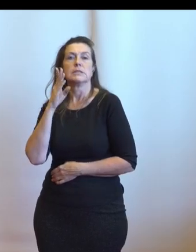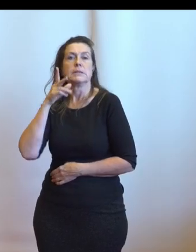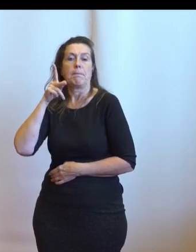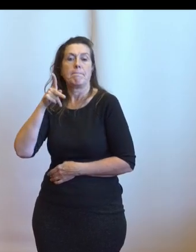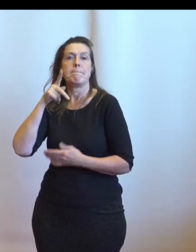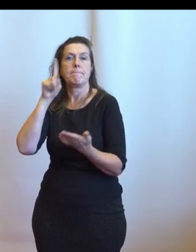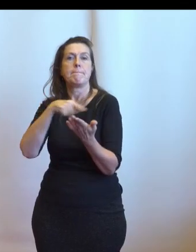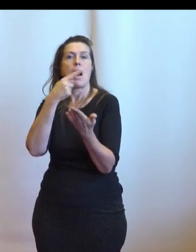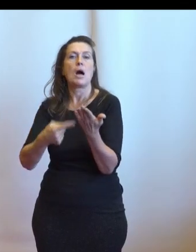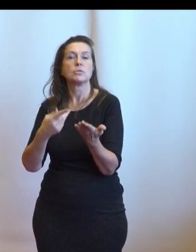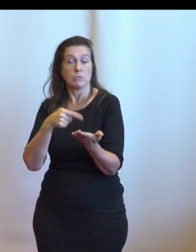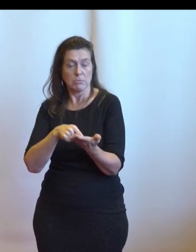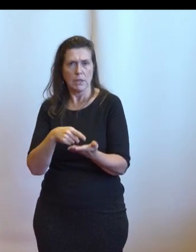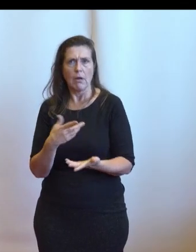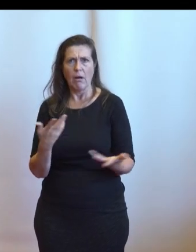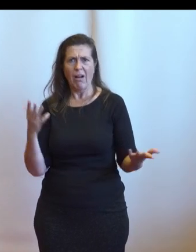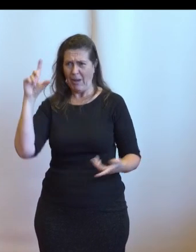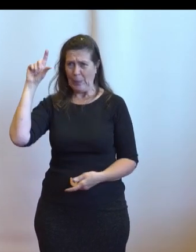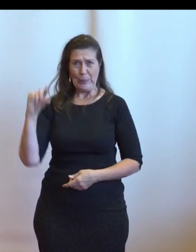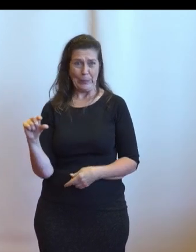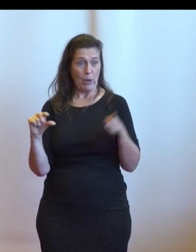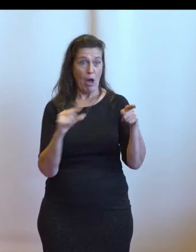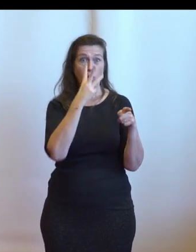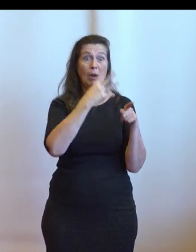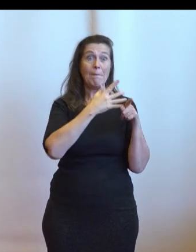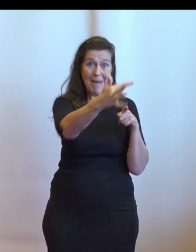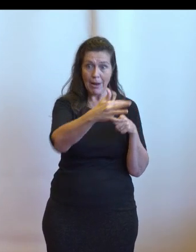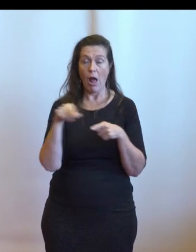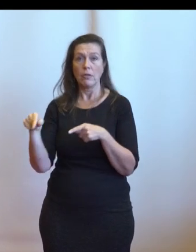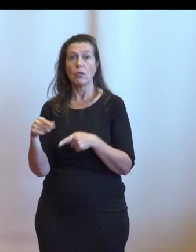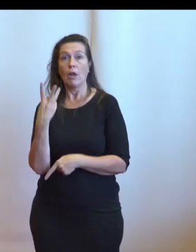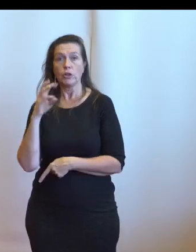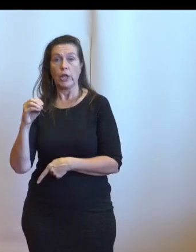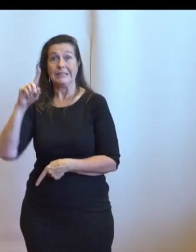user research. So we were able to save a significant amount of money